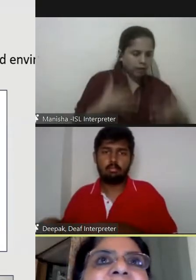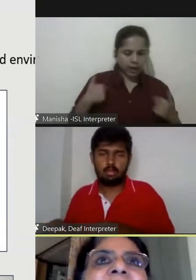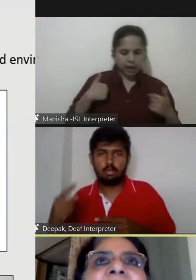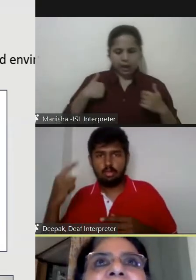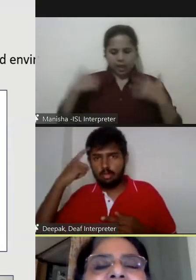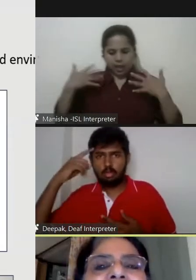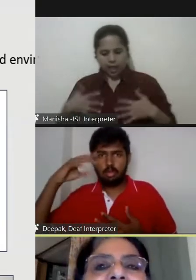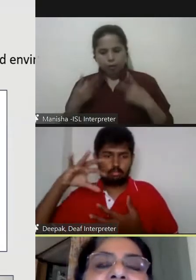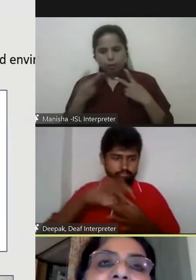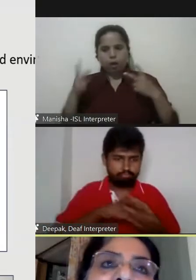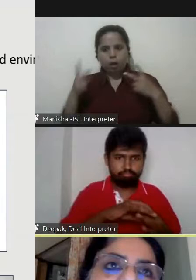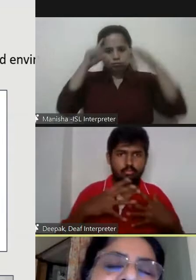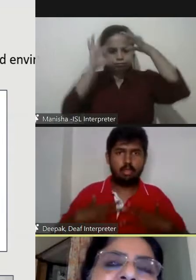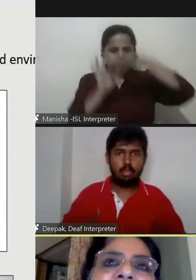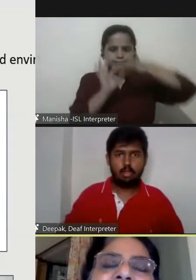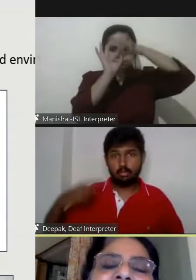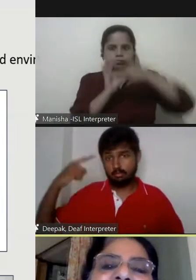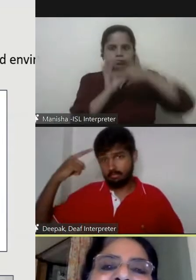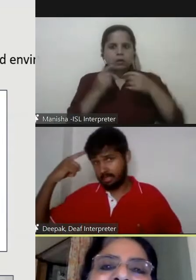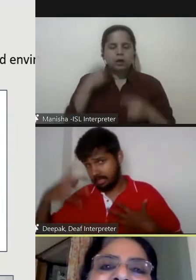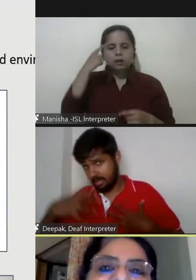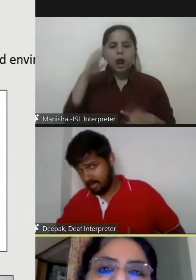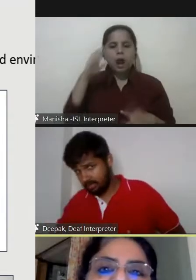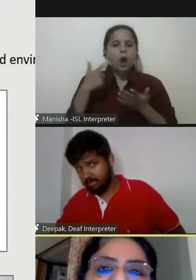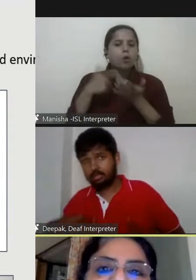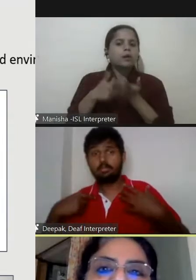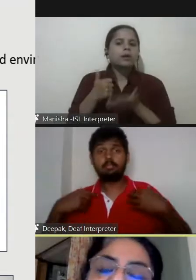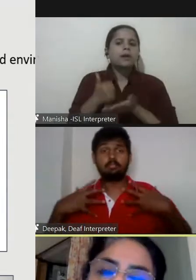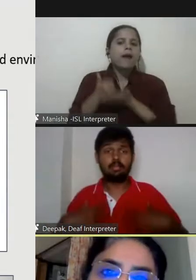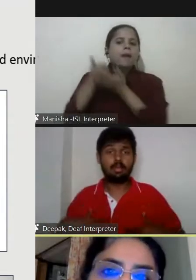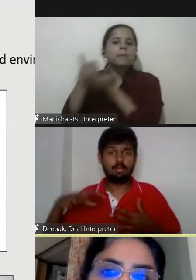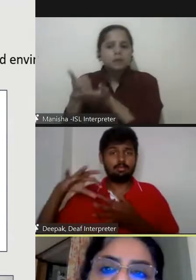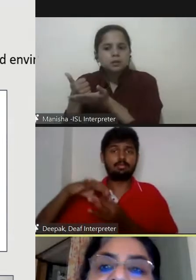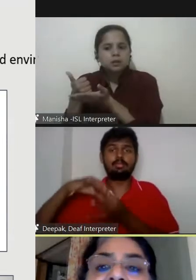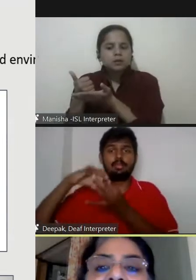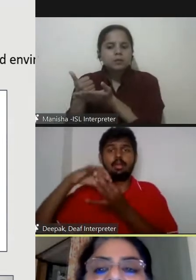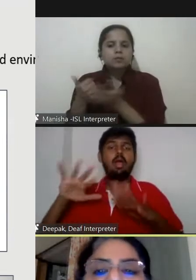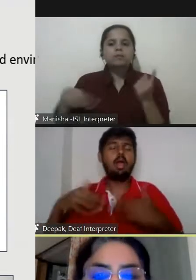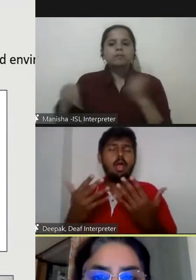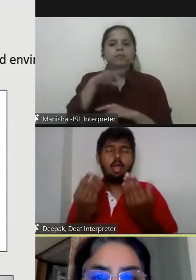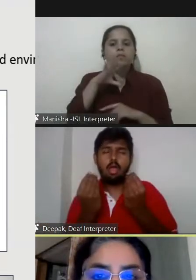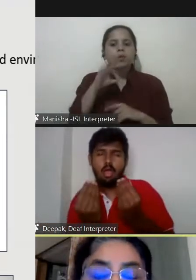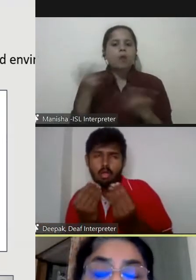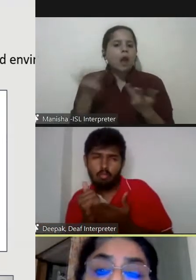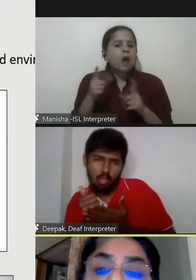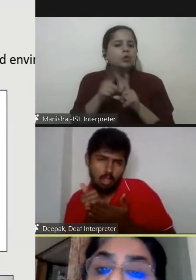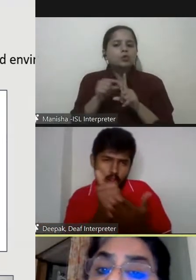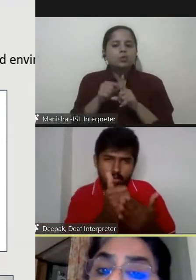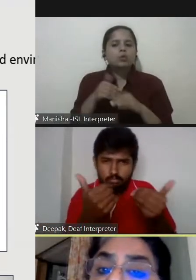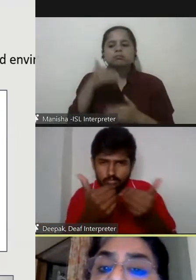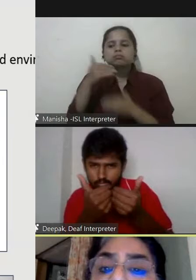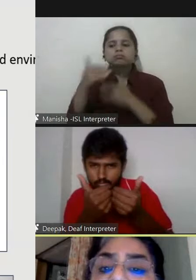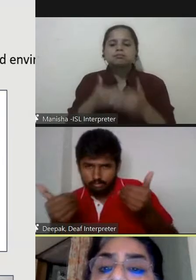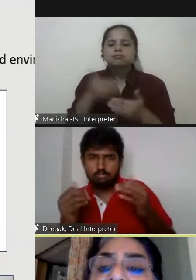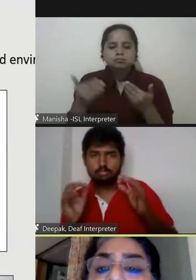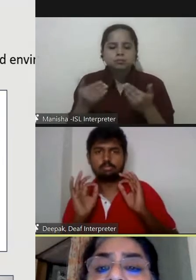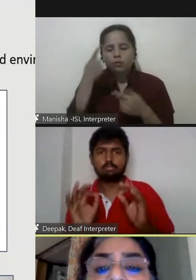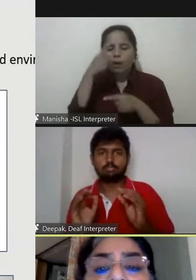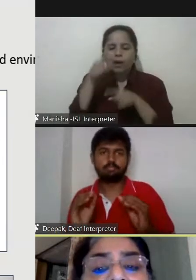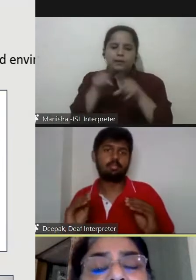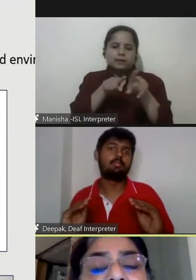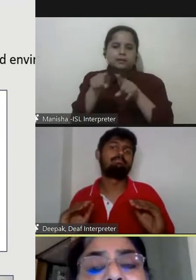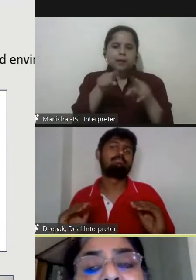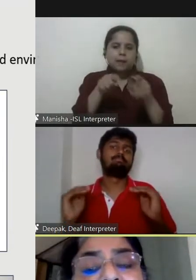are talking about how rehabilitation services should be structured in any country. So, for example,